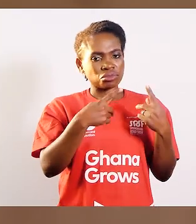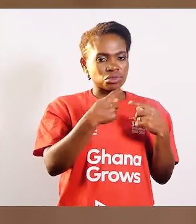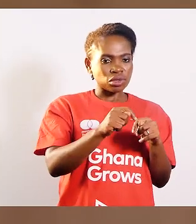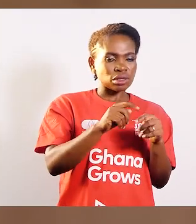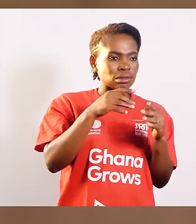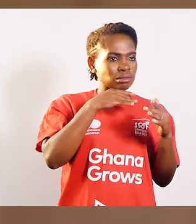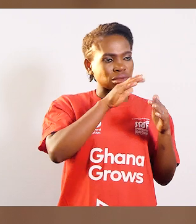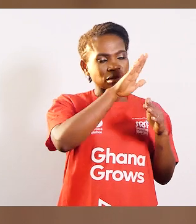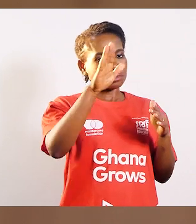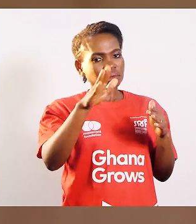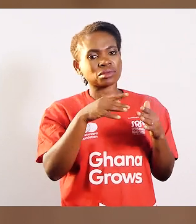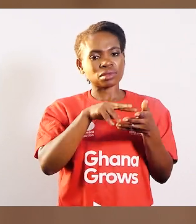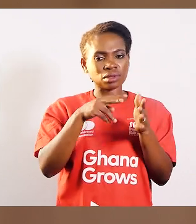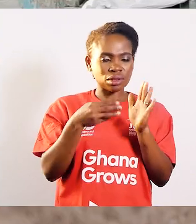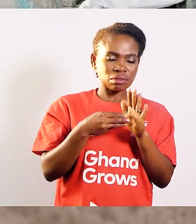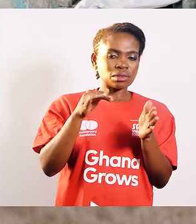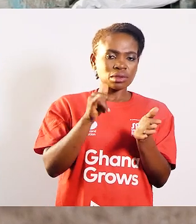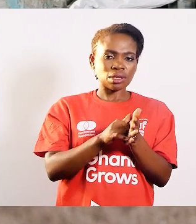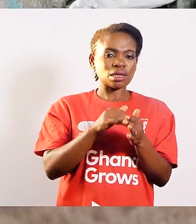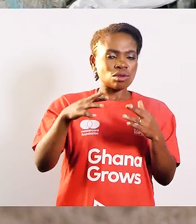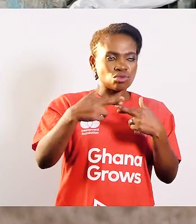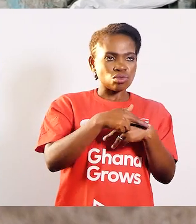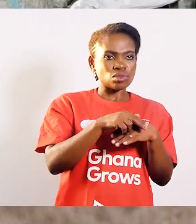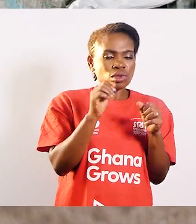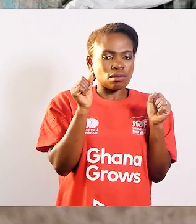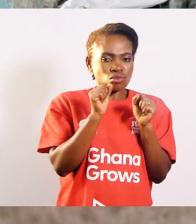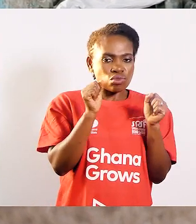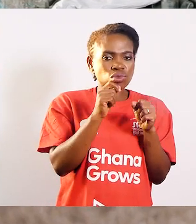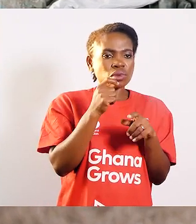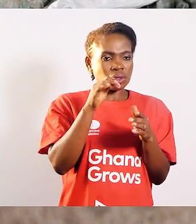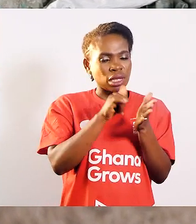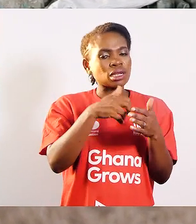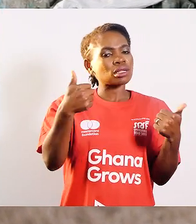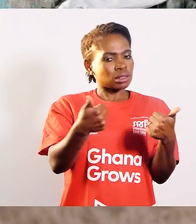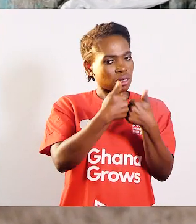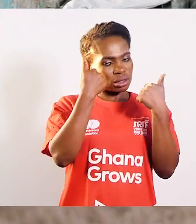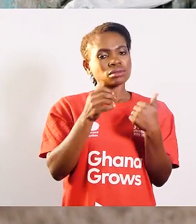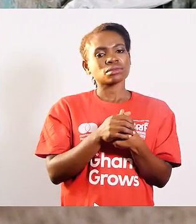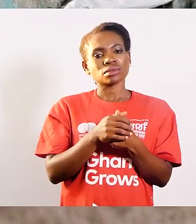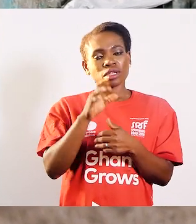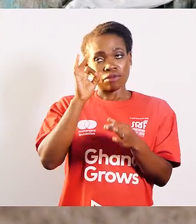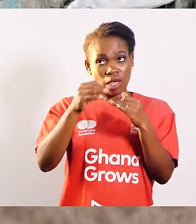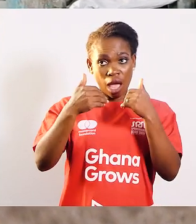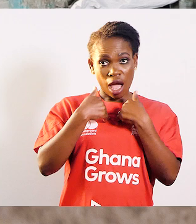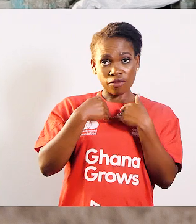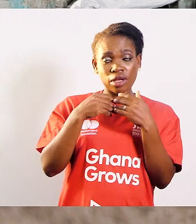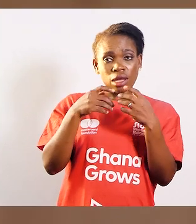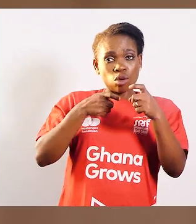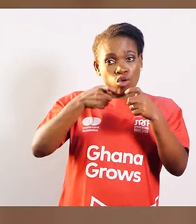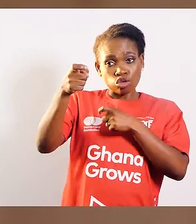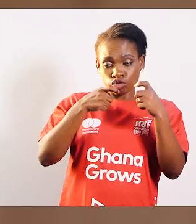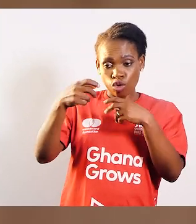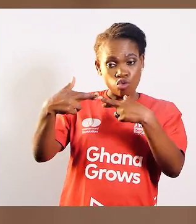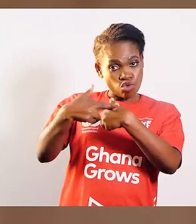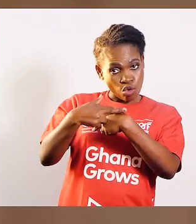cool. That's one of the challenges. If we were to get a climate control room where we have our mushroom grow, we can